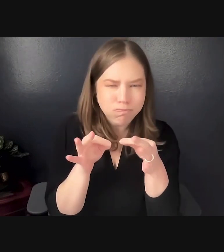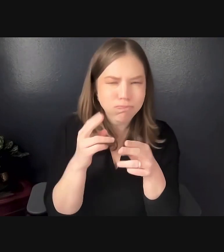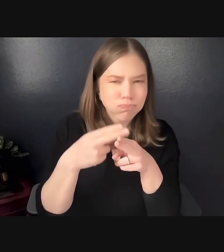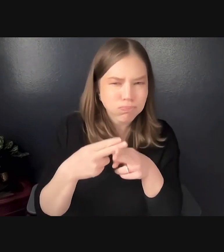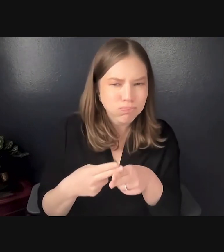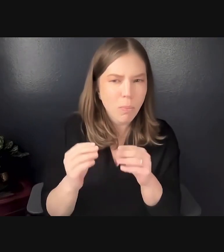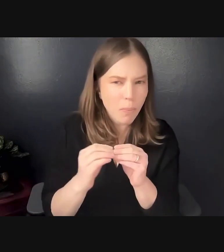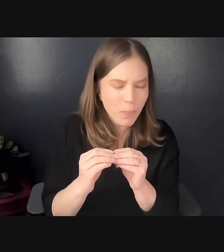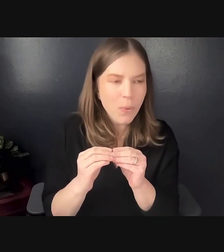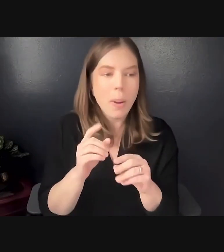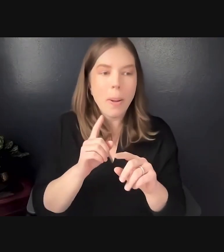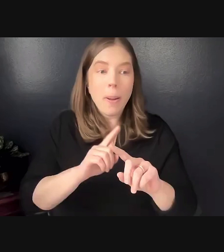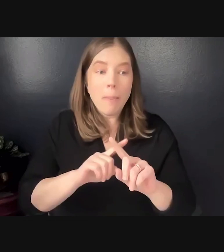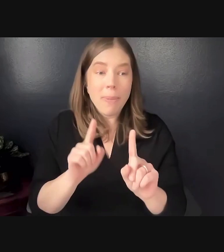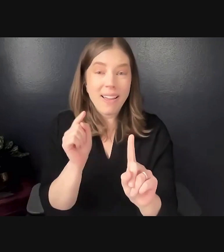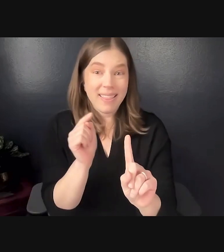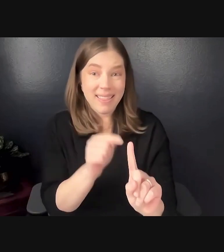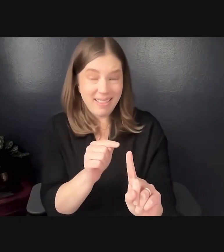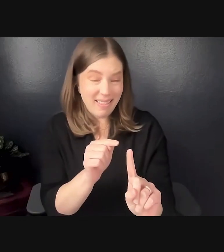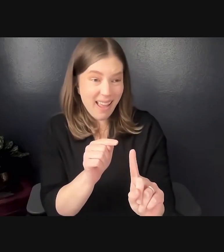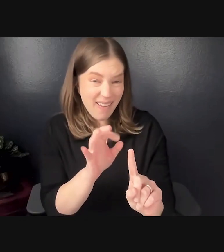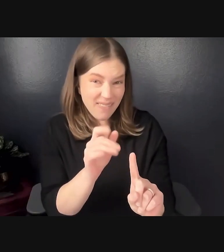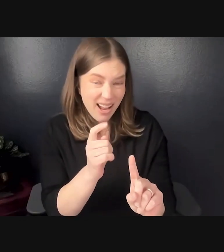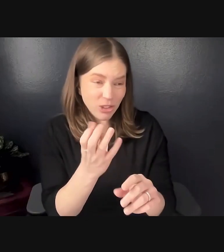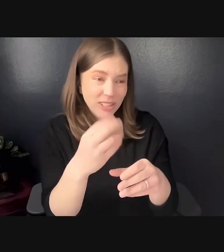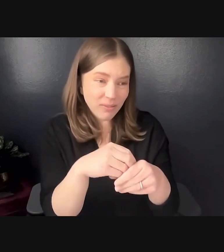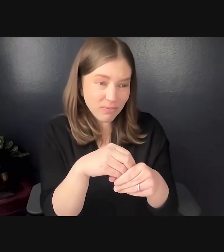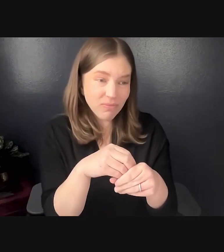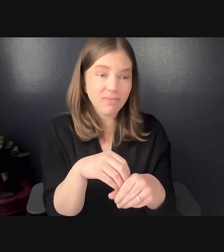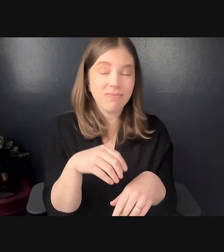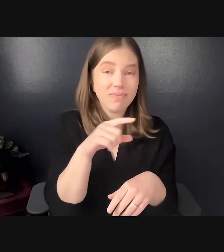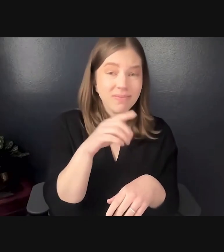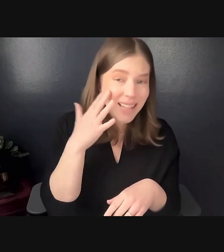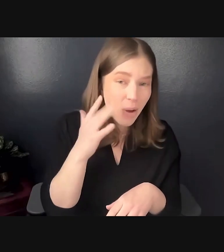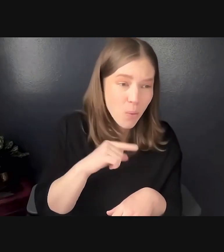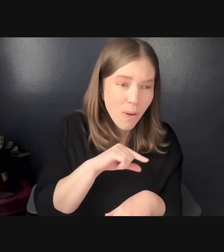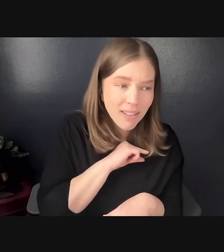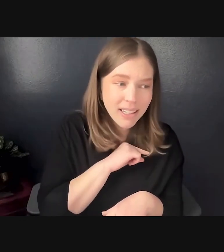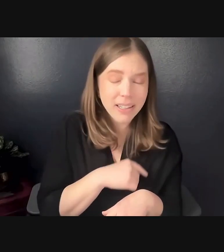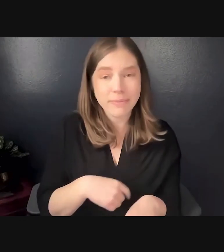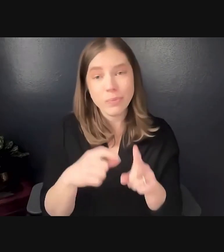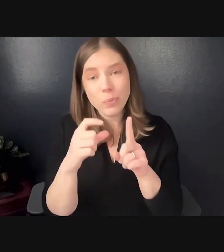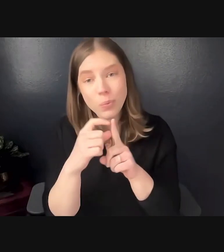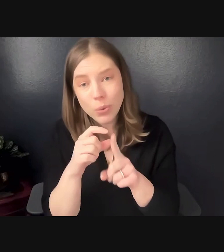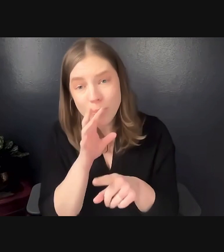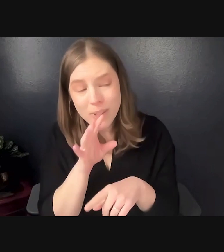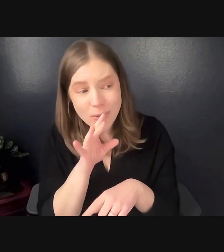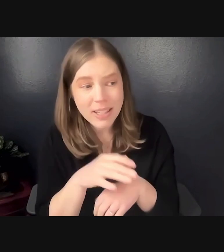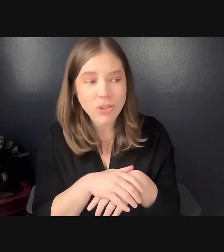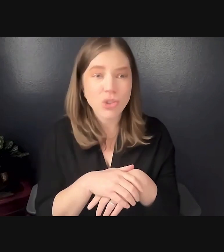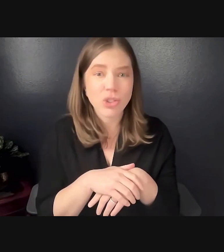ASR and the quality of ASR depends on a lot of factors that we will discuss, but those factors